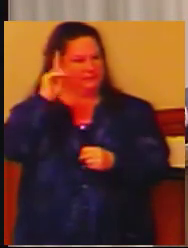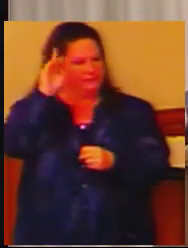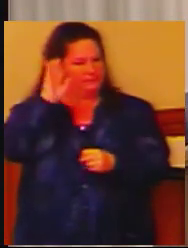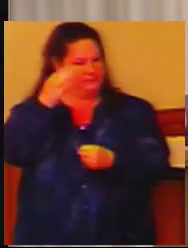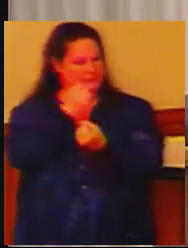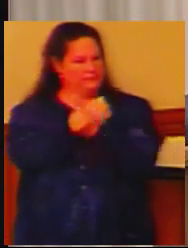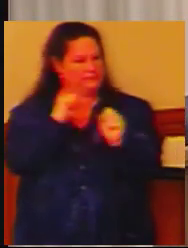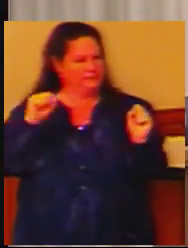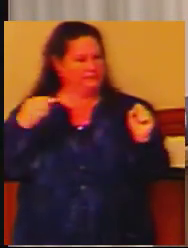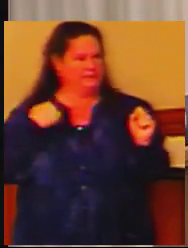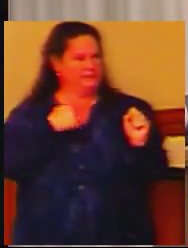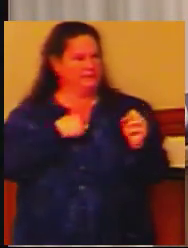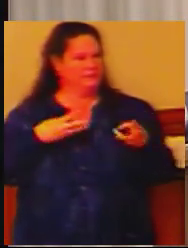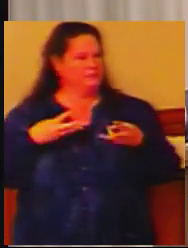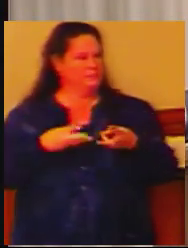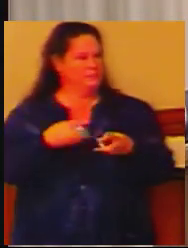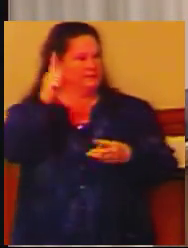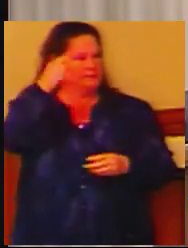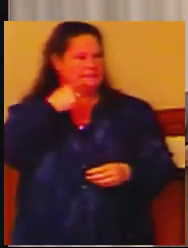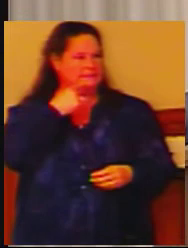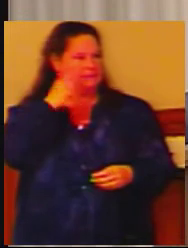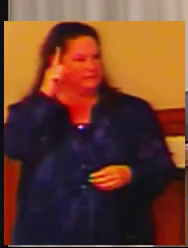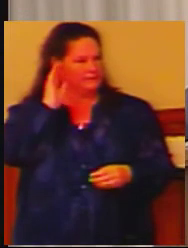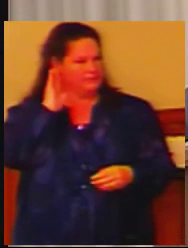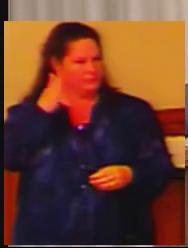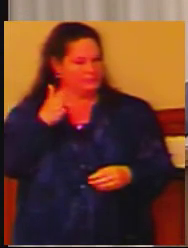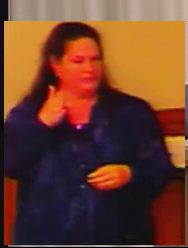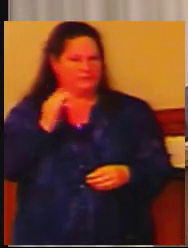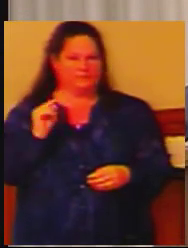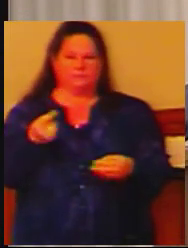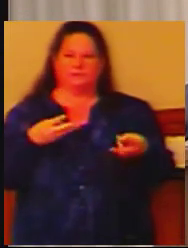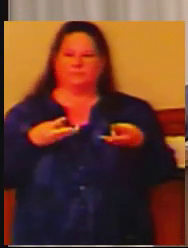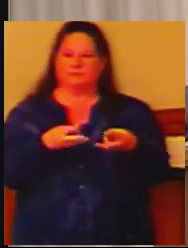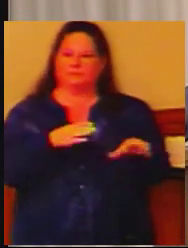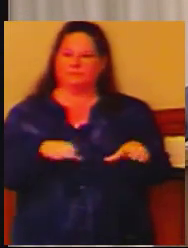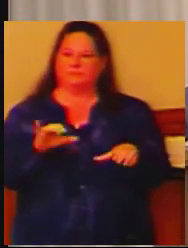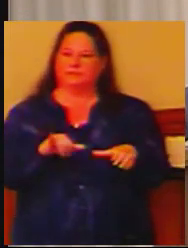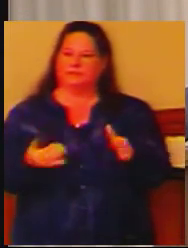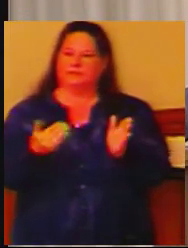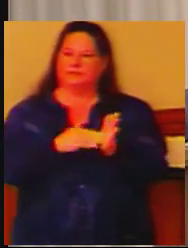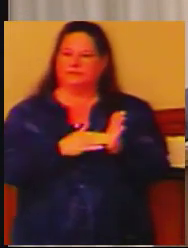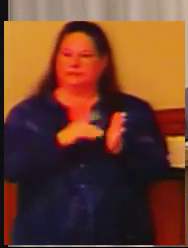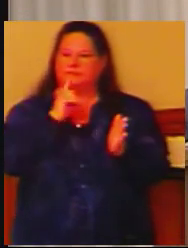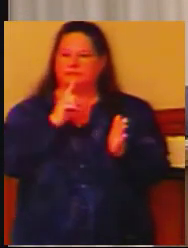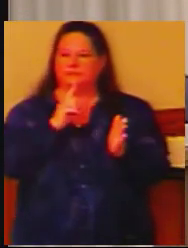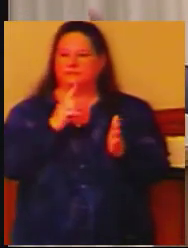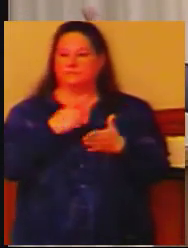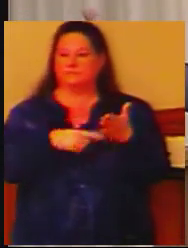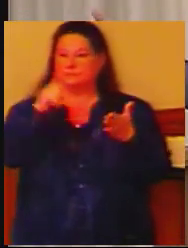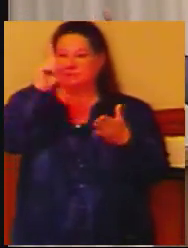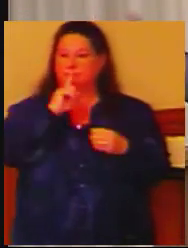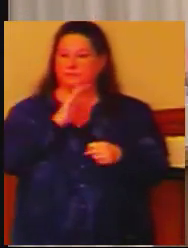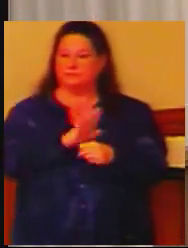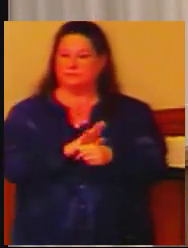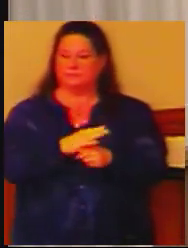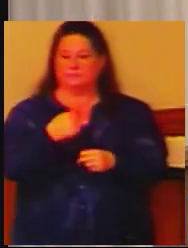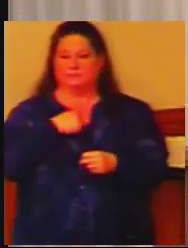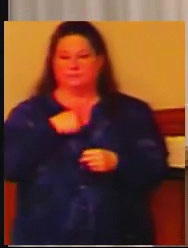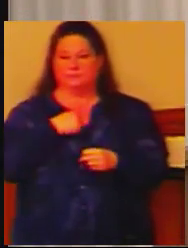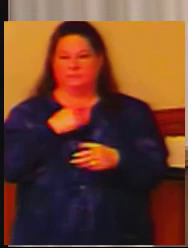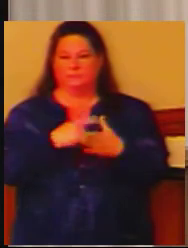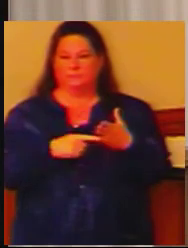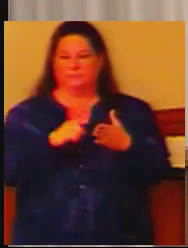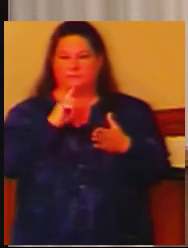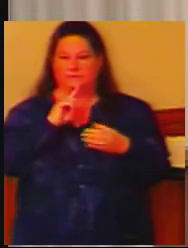us the way he says he will. And the only way to do that, once again, is to actually, what is he promising me? What is this